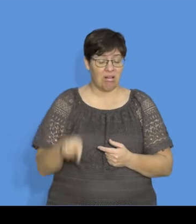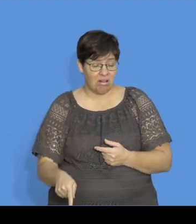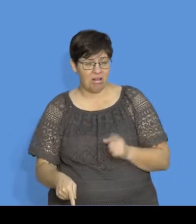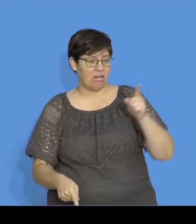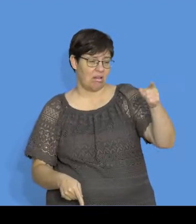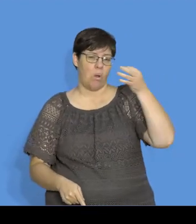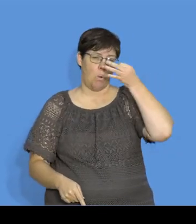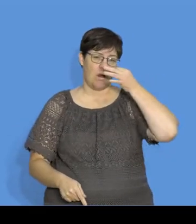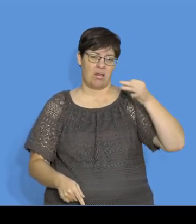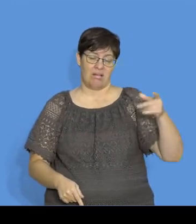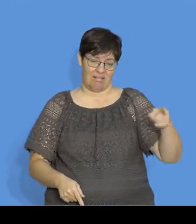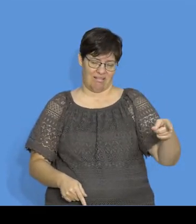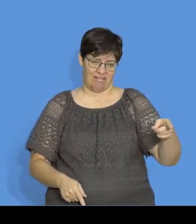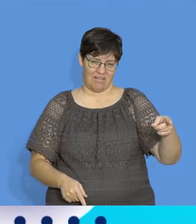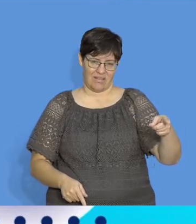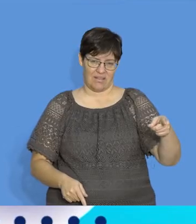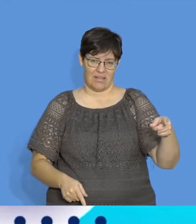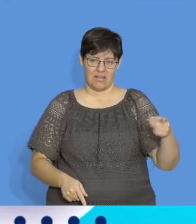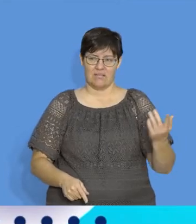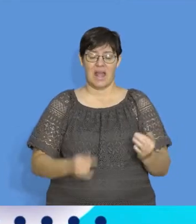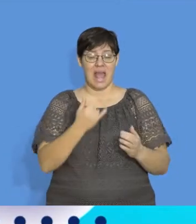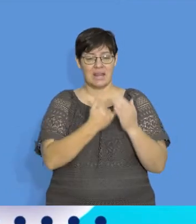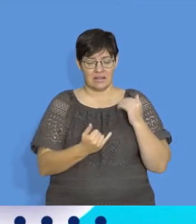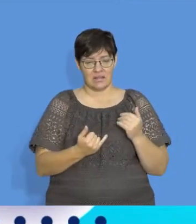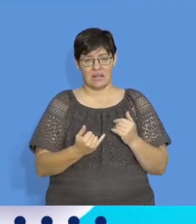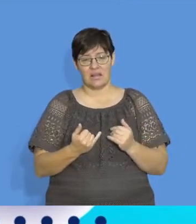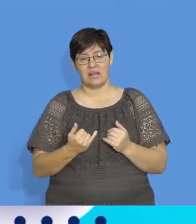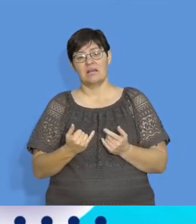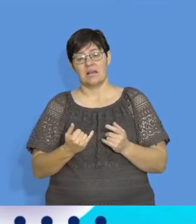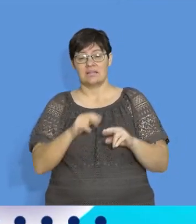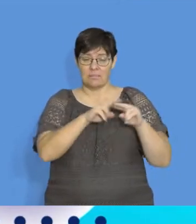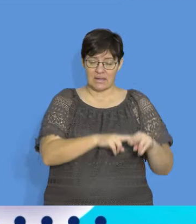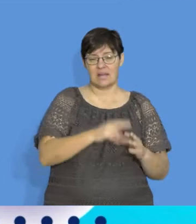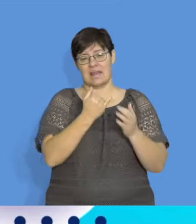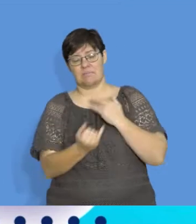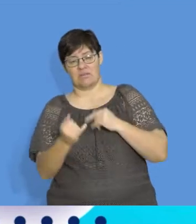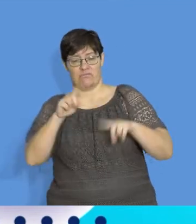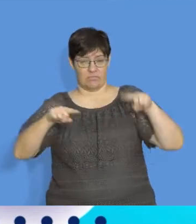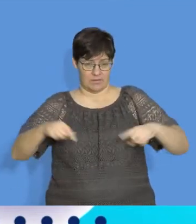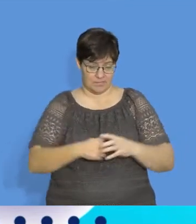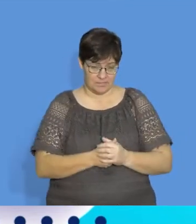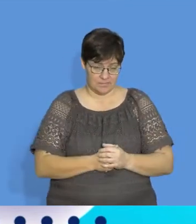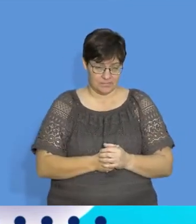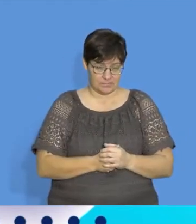be the oil price. Okay? This is independent variable, and that is our dependent variable.